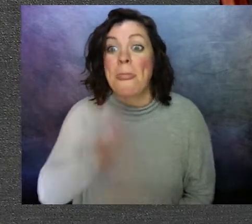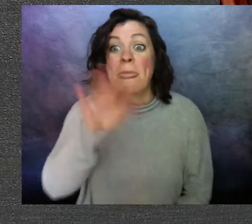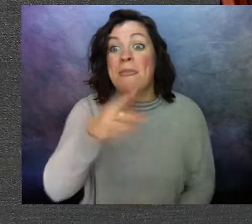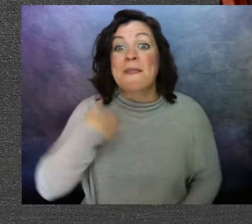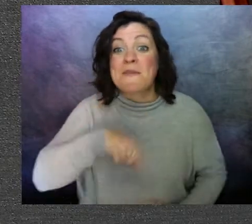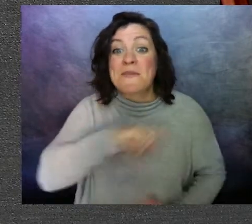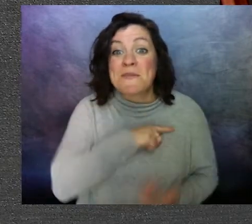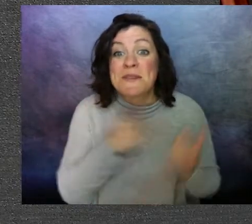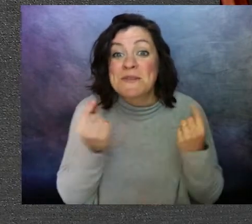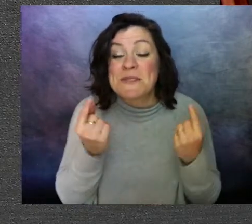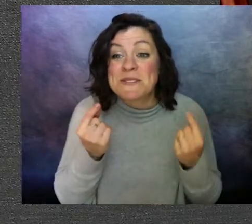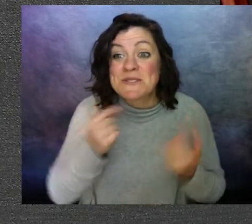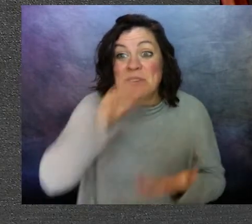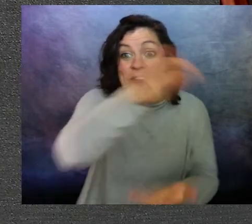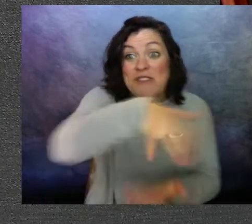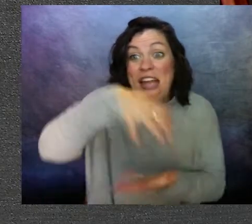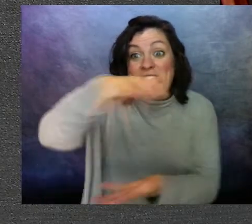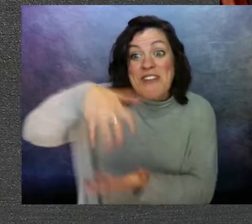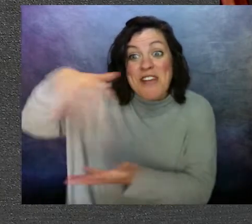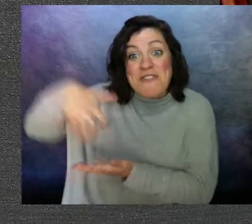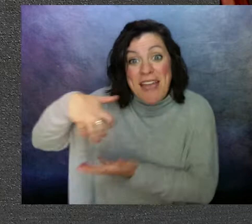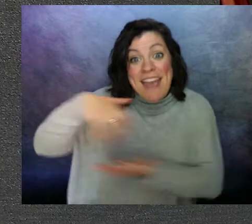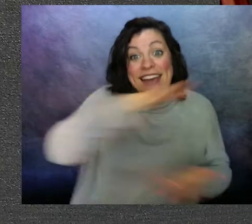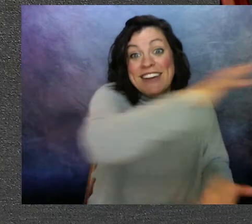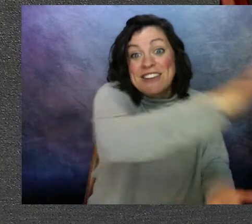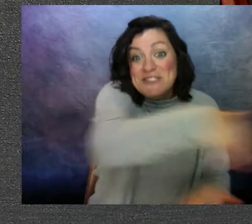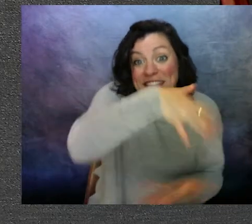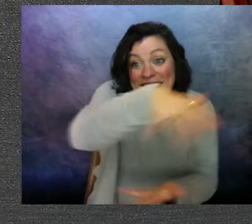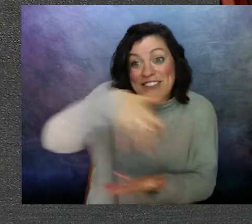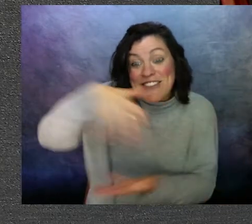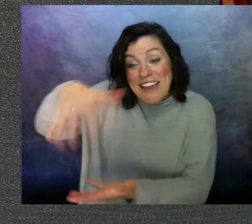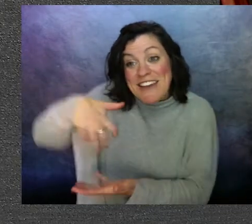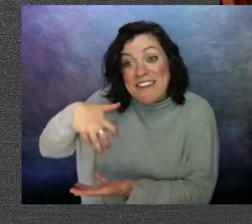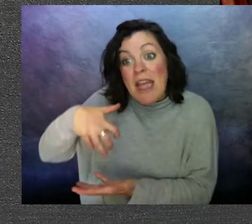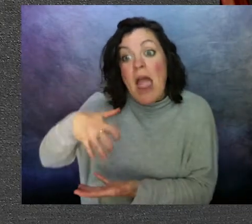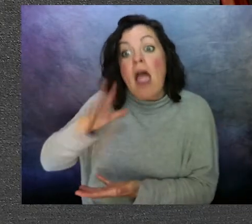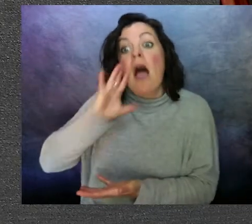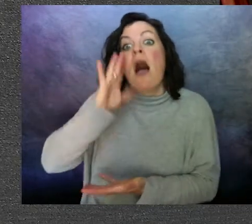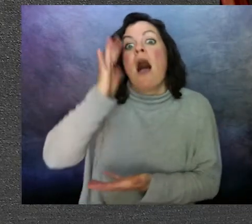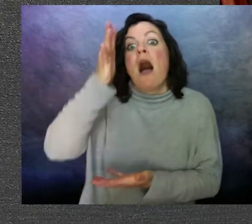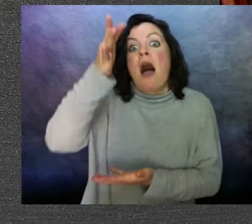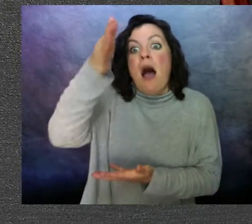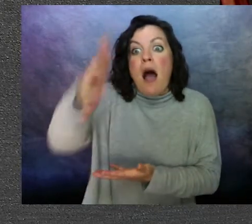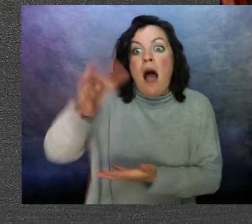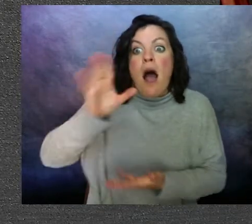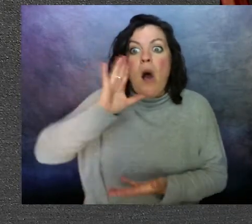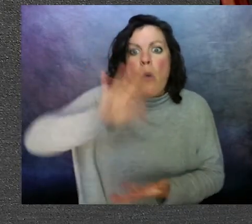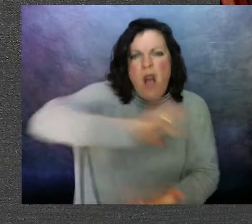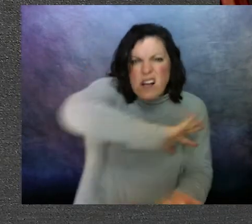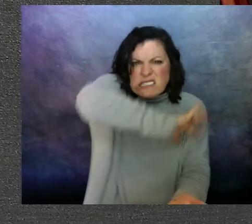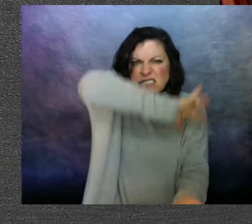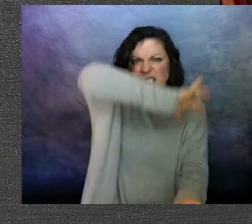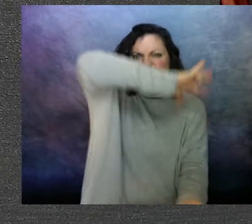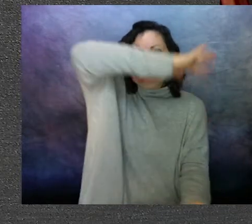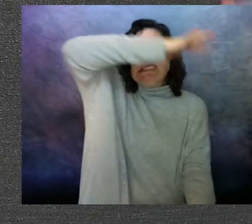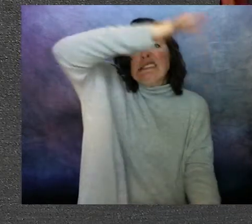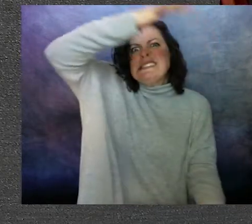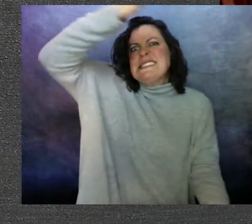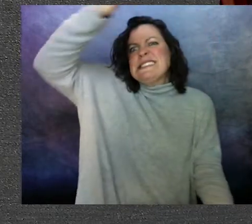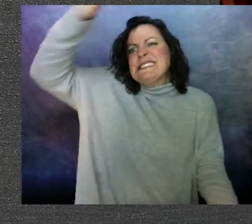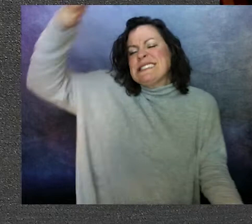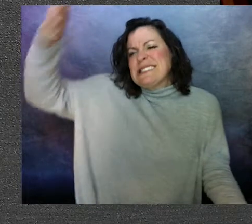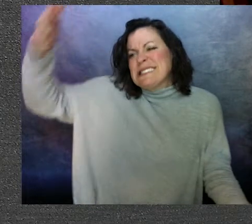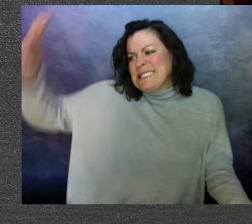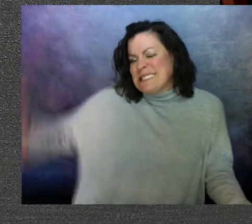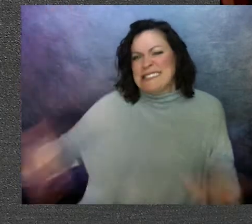We rake, rake, rake, and in a while, the leaves are all in one big pile.